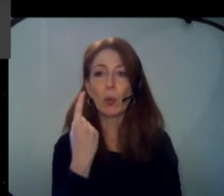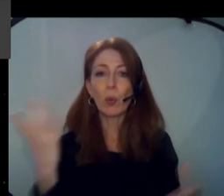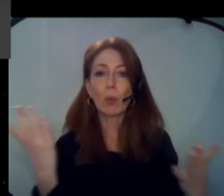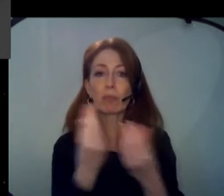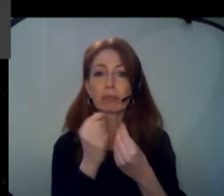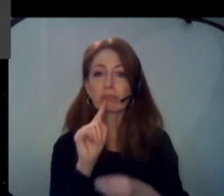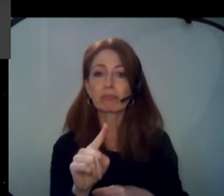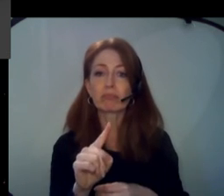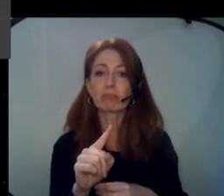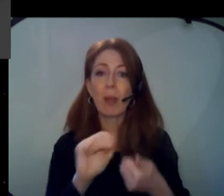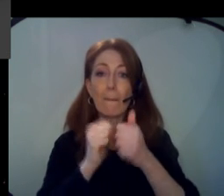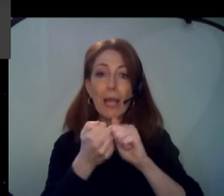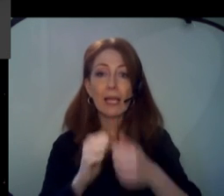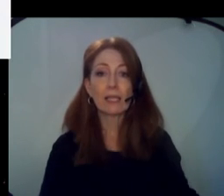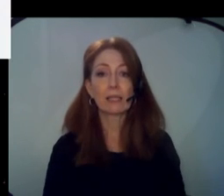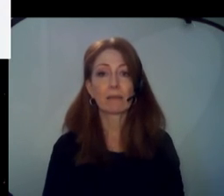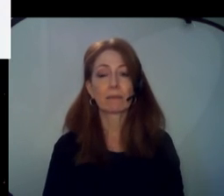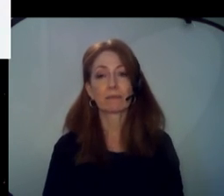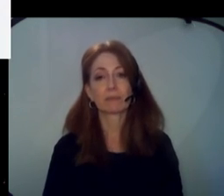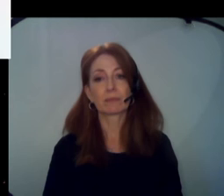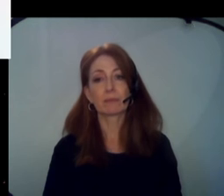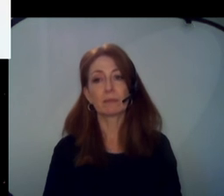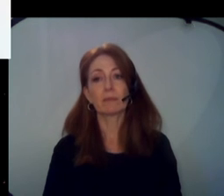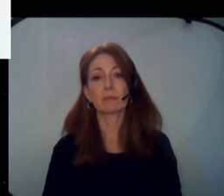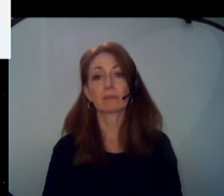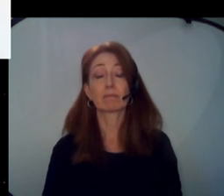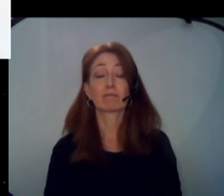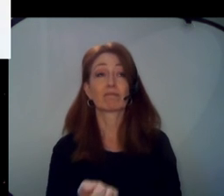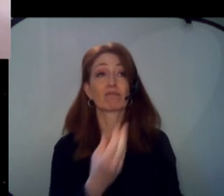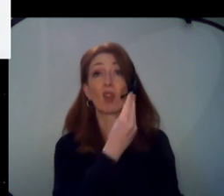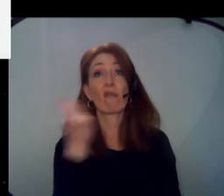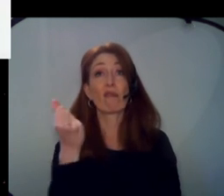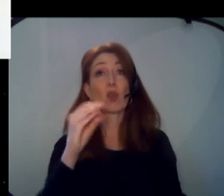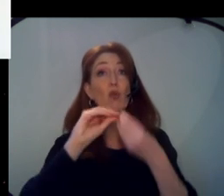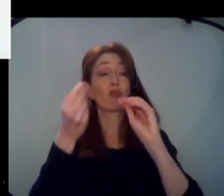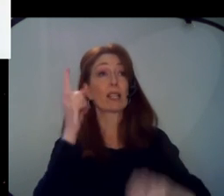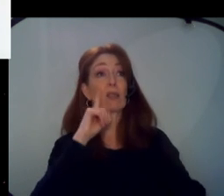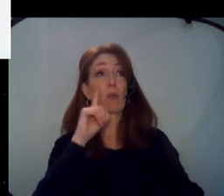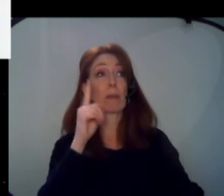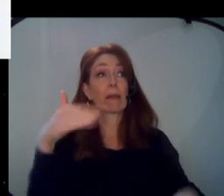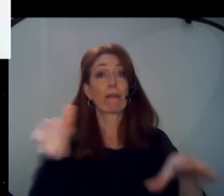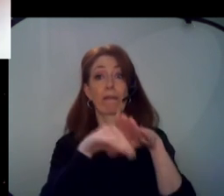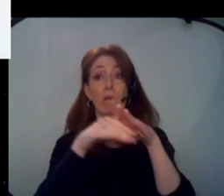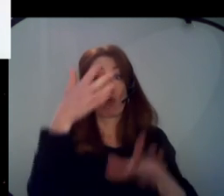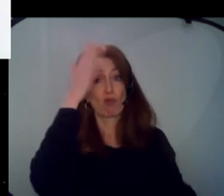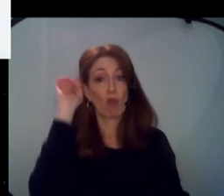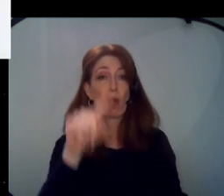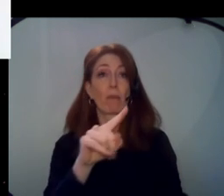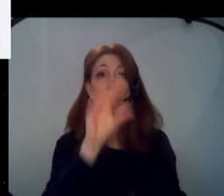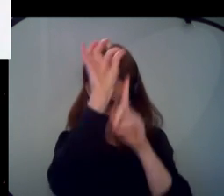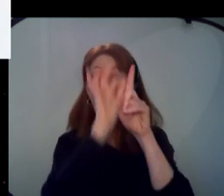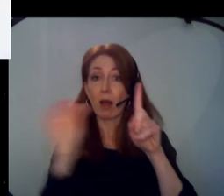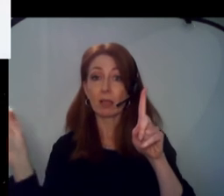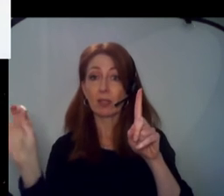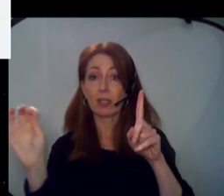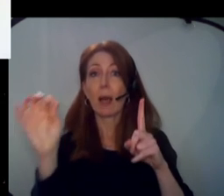Well, yeah, I mean, there are a number of creative women around in Rome at the time, including an architect,